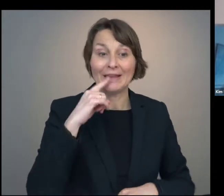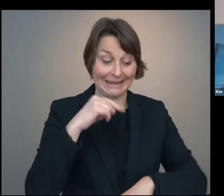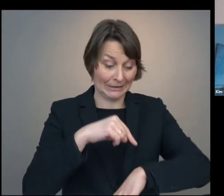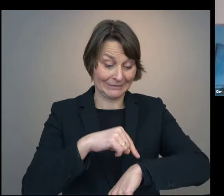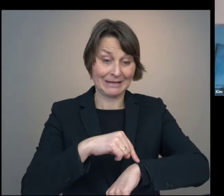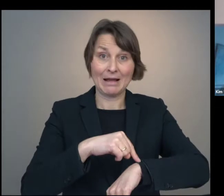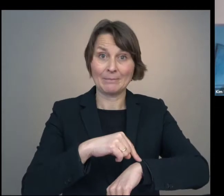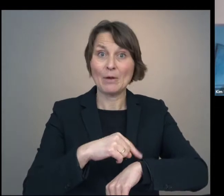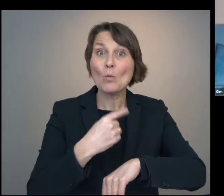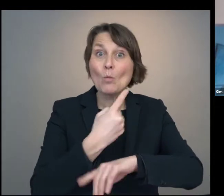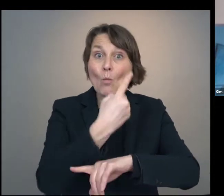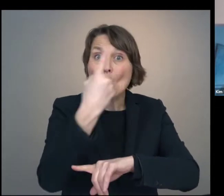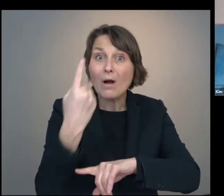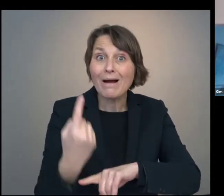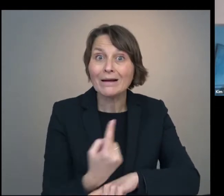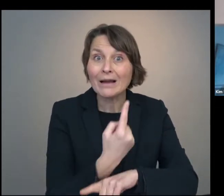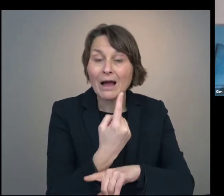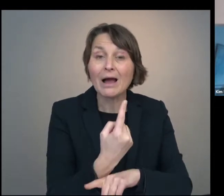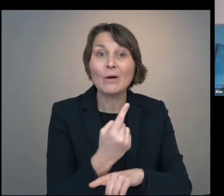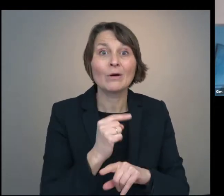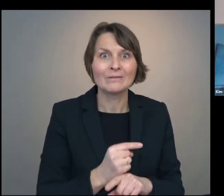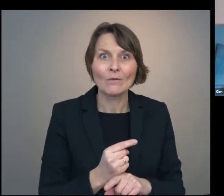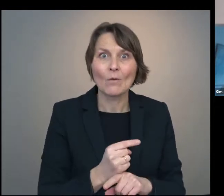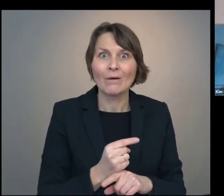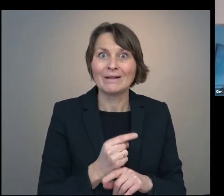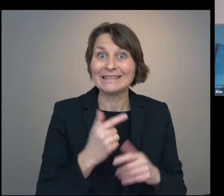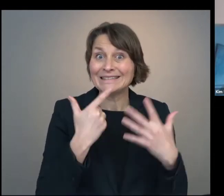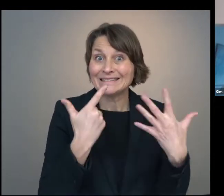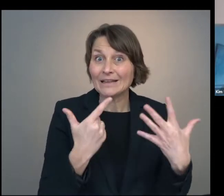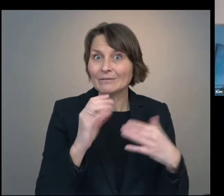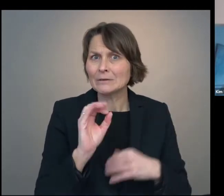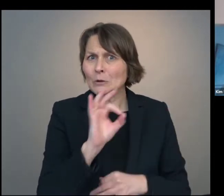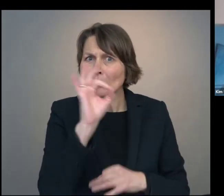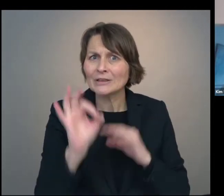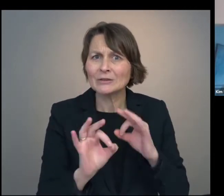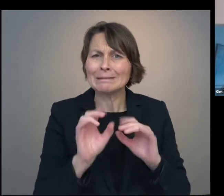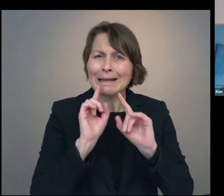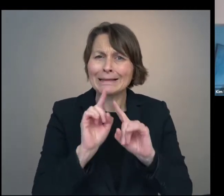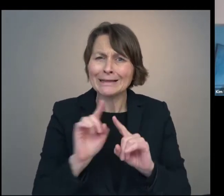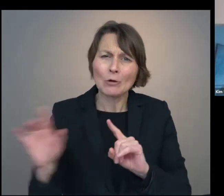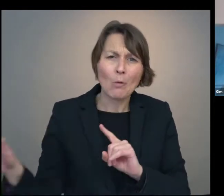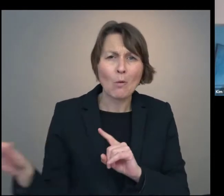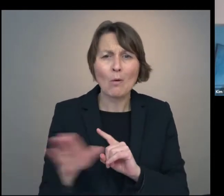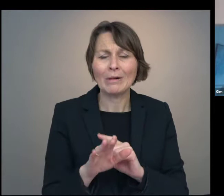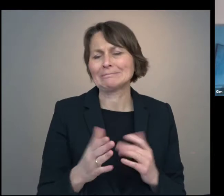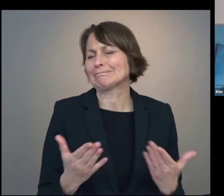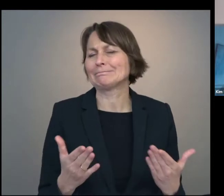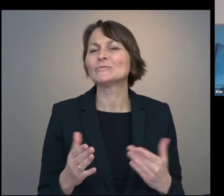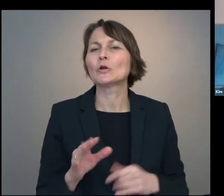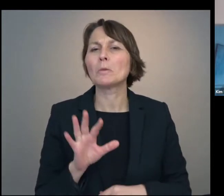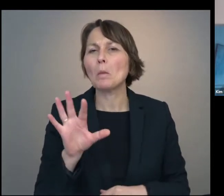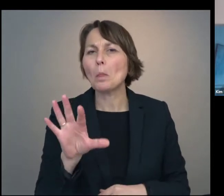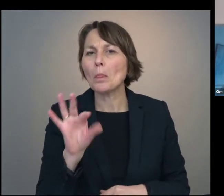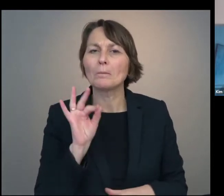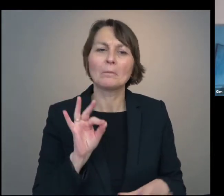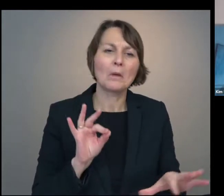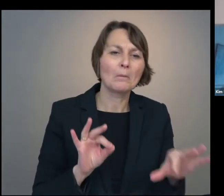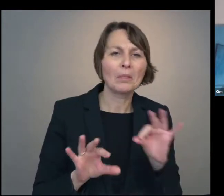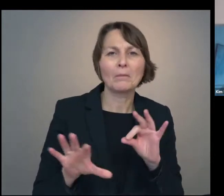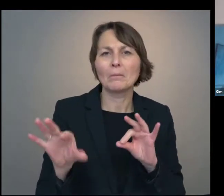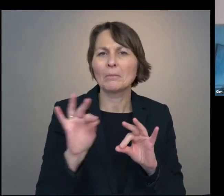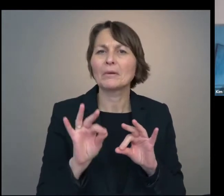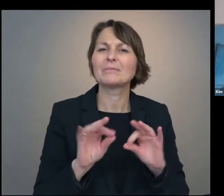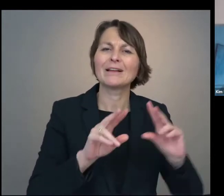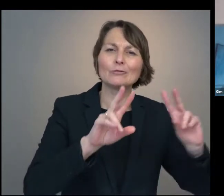slot, there's no time to ask over 70 questions and get an answer for each one. So I've pulled out some of the key themes from the questions,